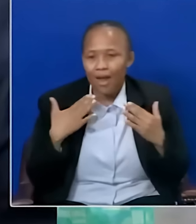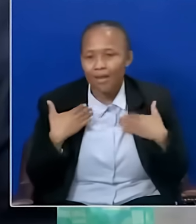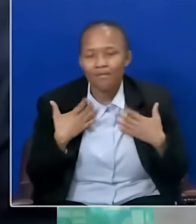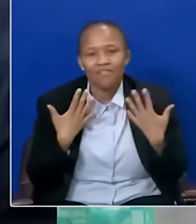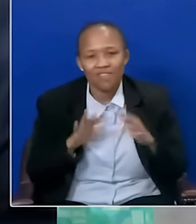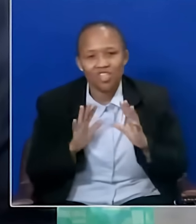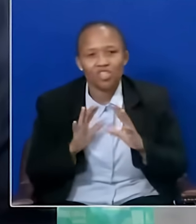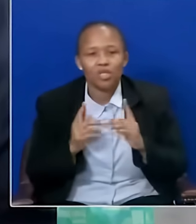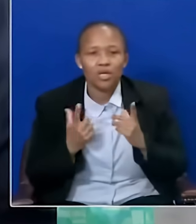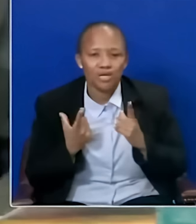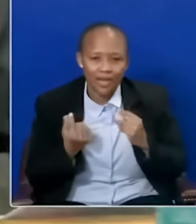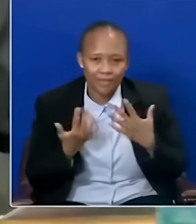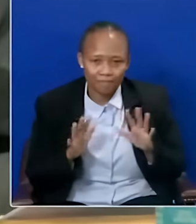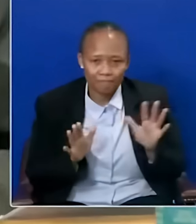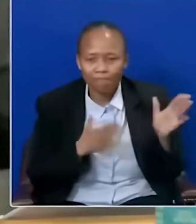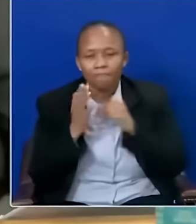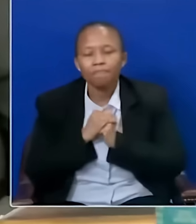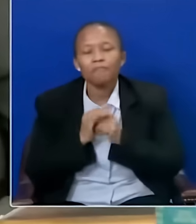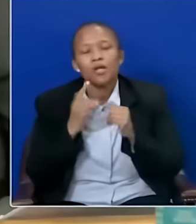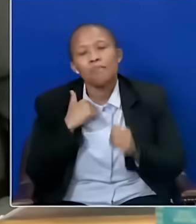you. So